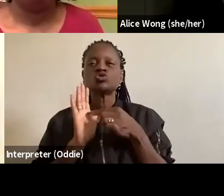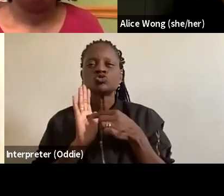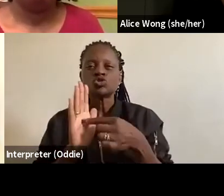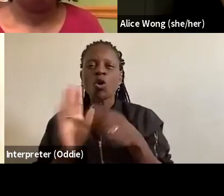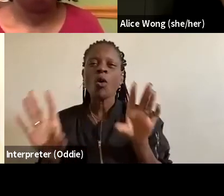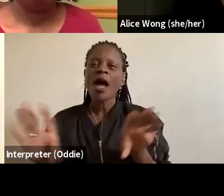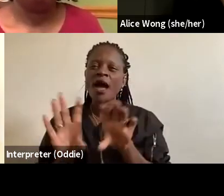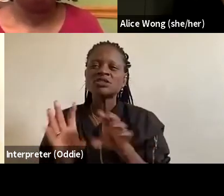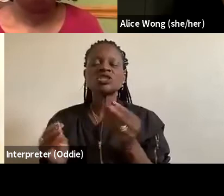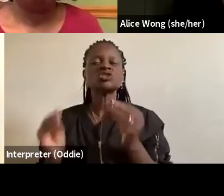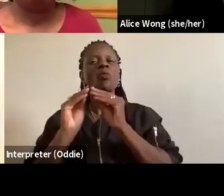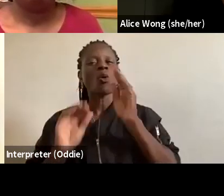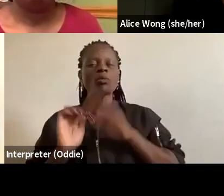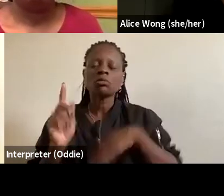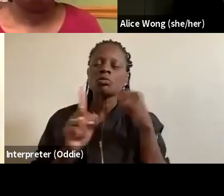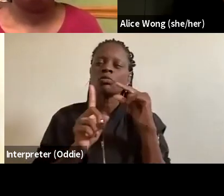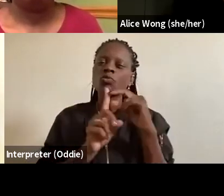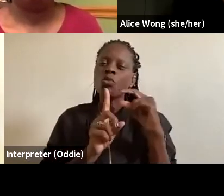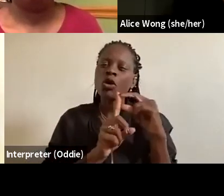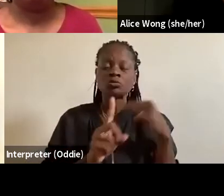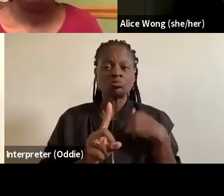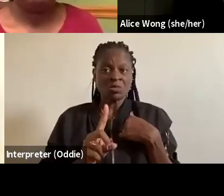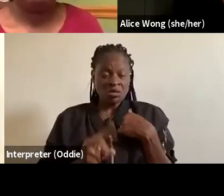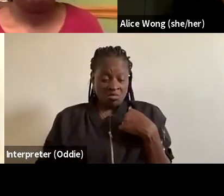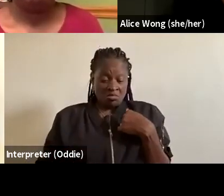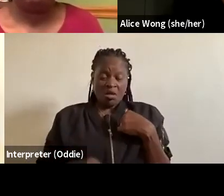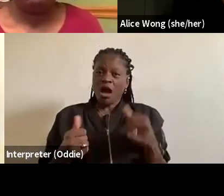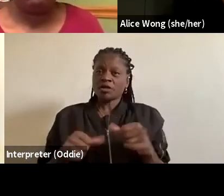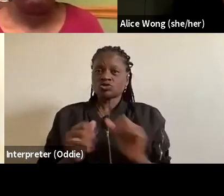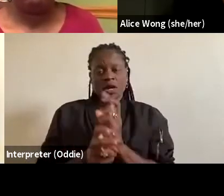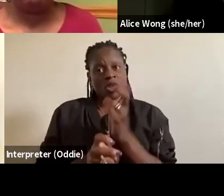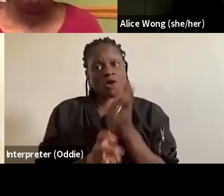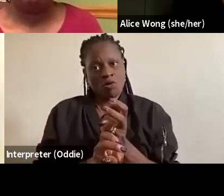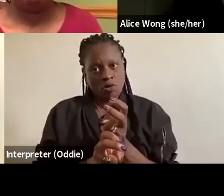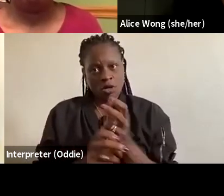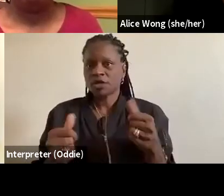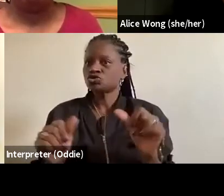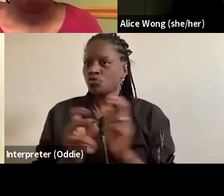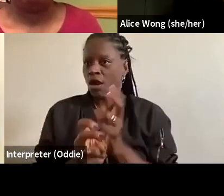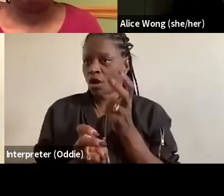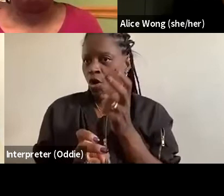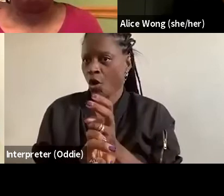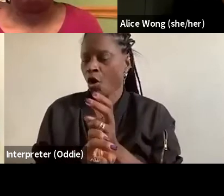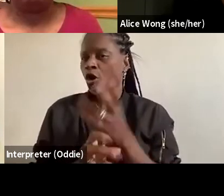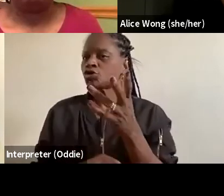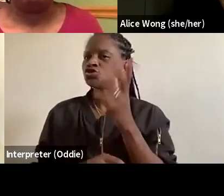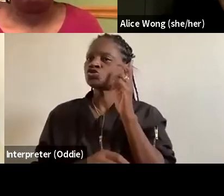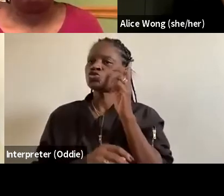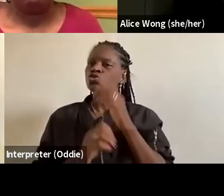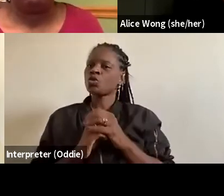our words. And I try really hard not to make this a performative thing.